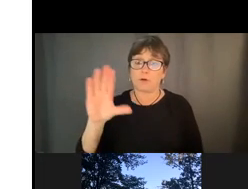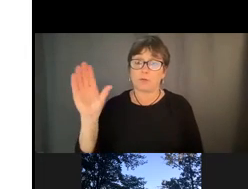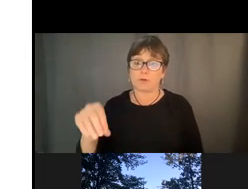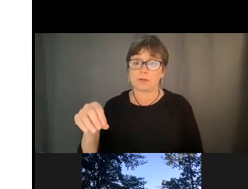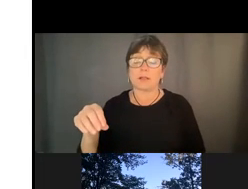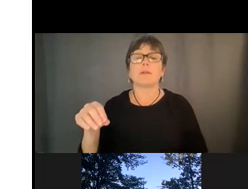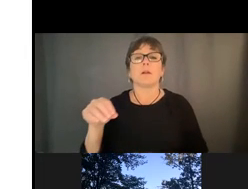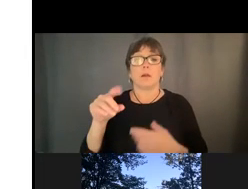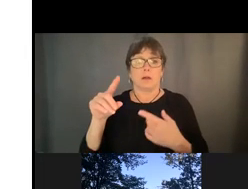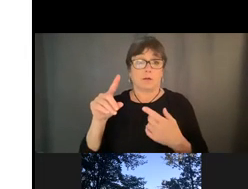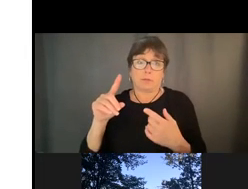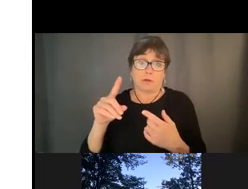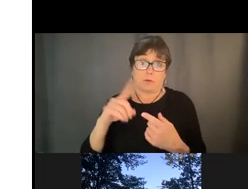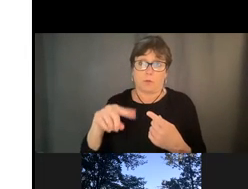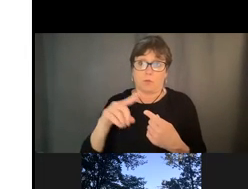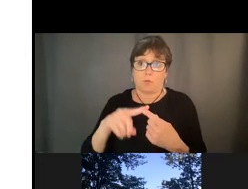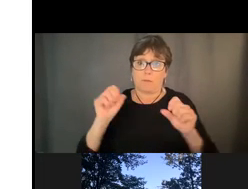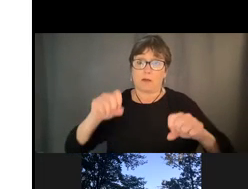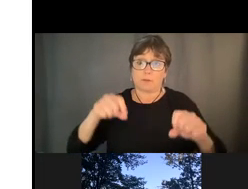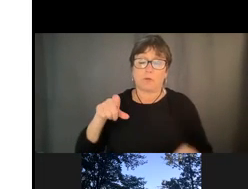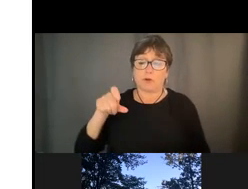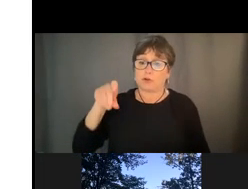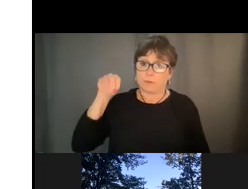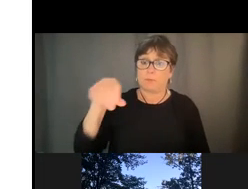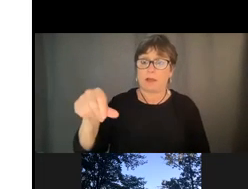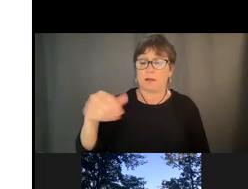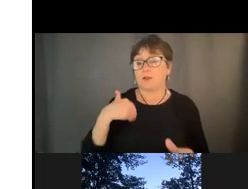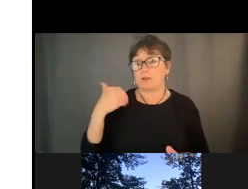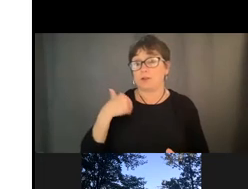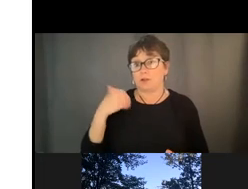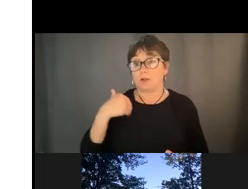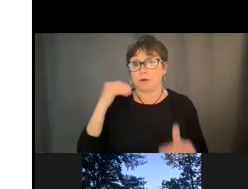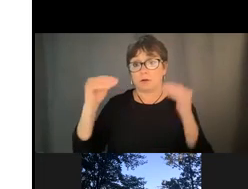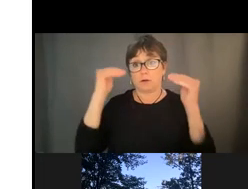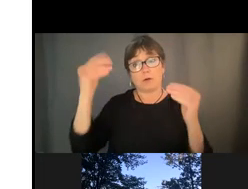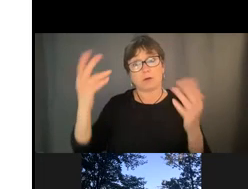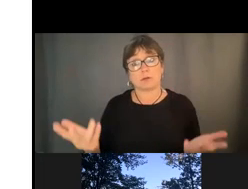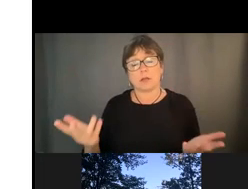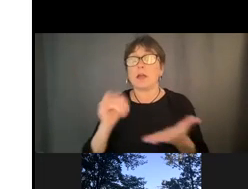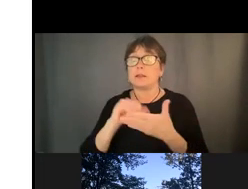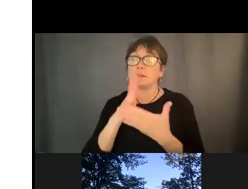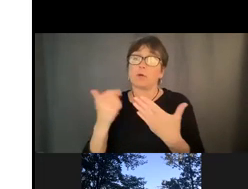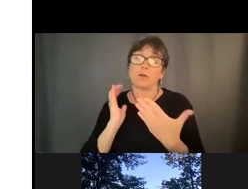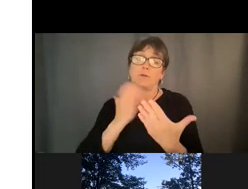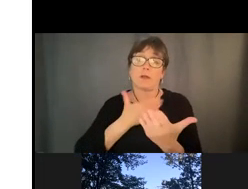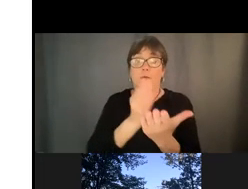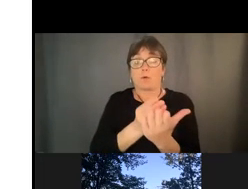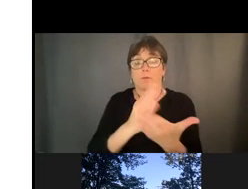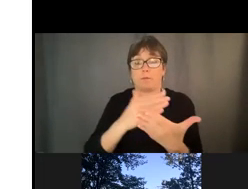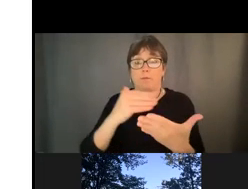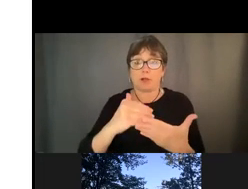be stipending these young adults. And so that was a part of our budget that we wrote to get a grant